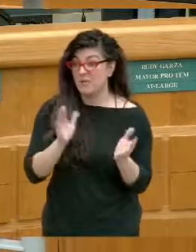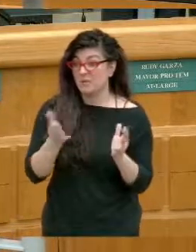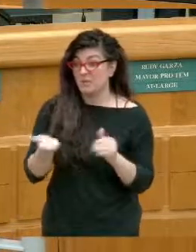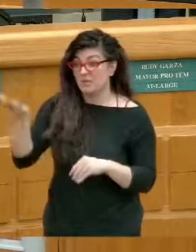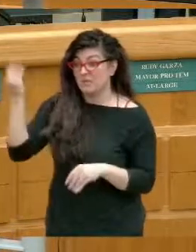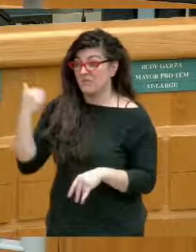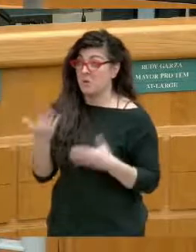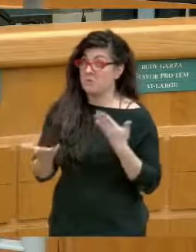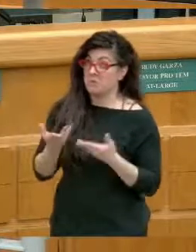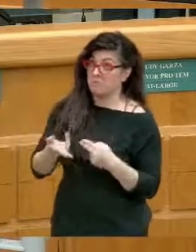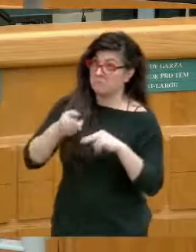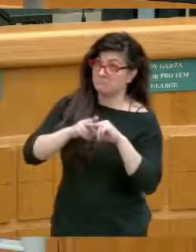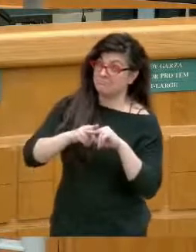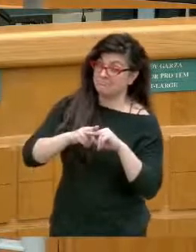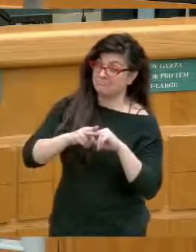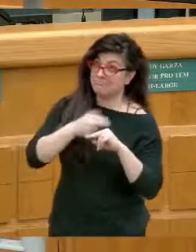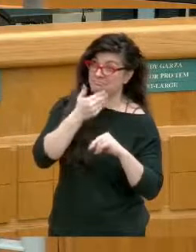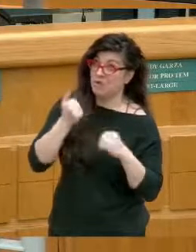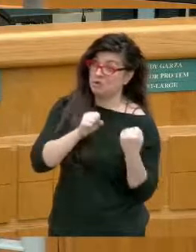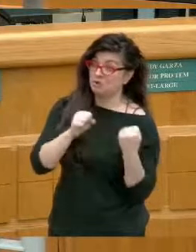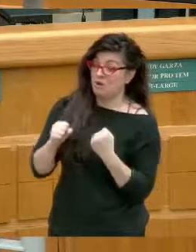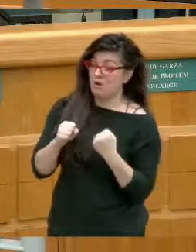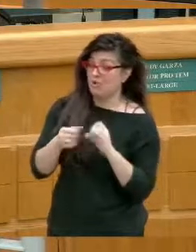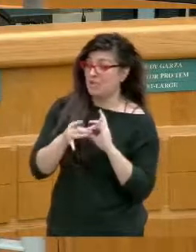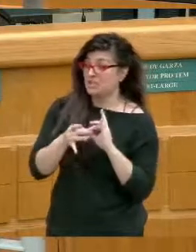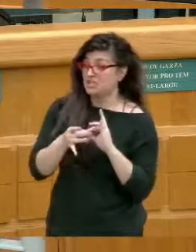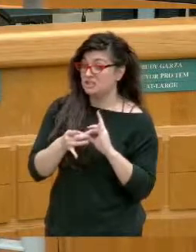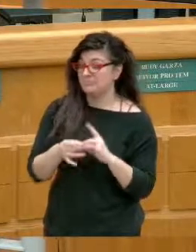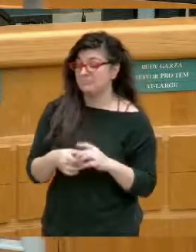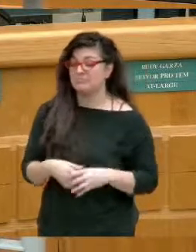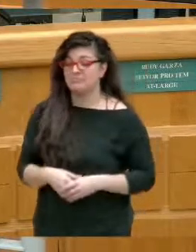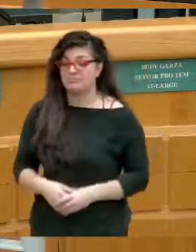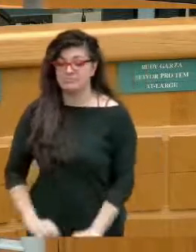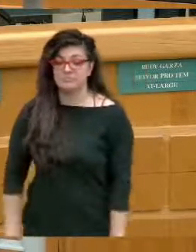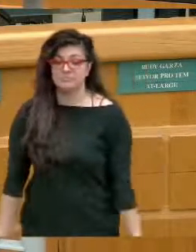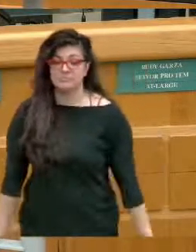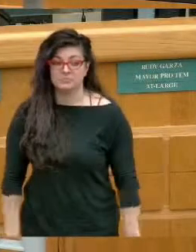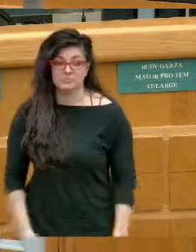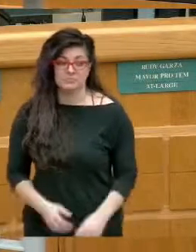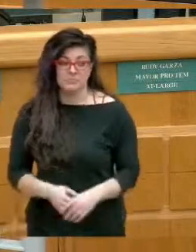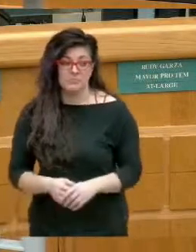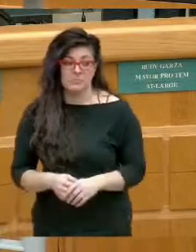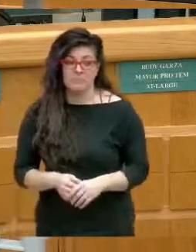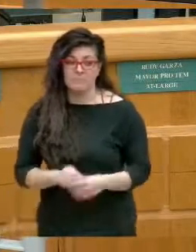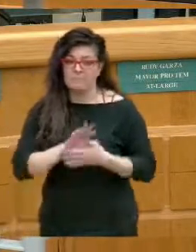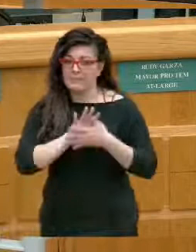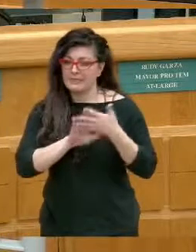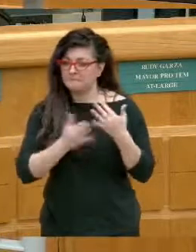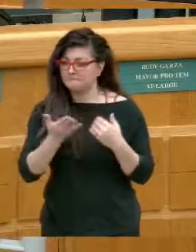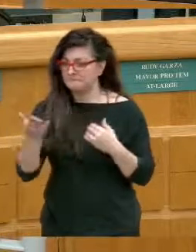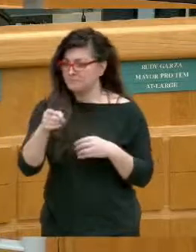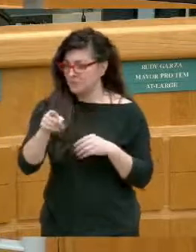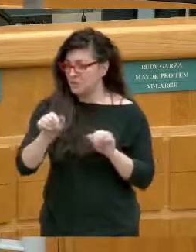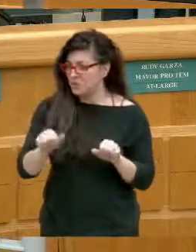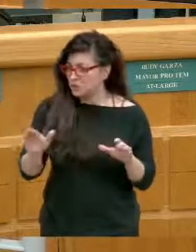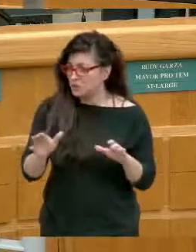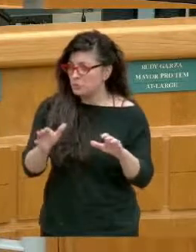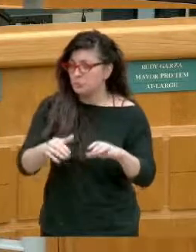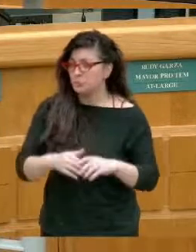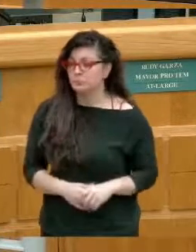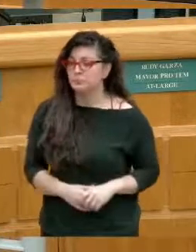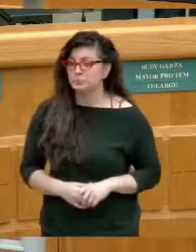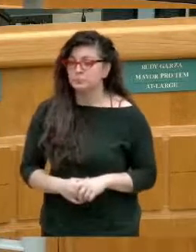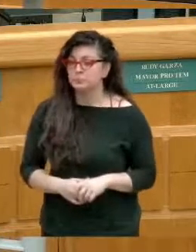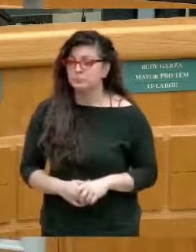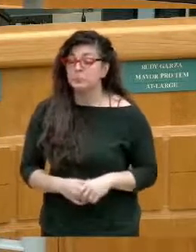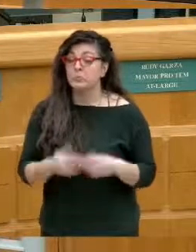it might be improving our relationships, or my relationships with my sisters at the very least. So these are things that we can do. Things that we